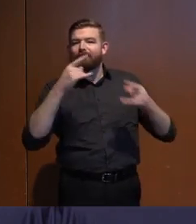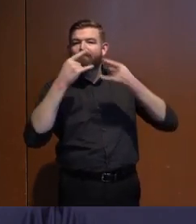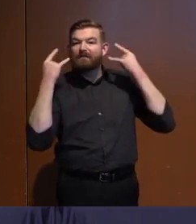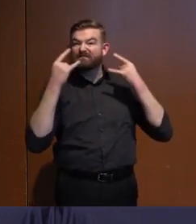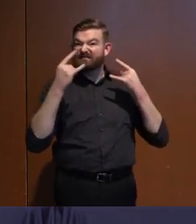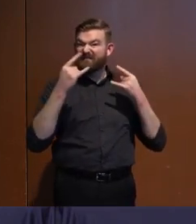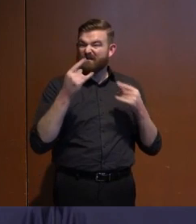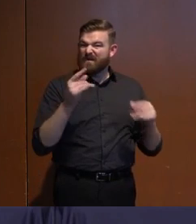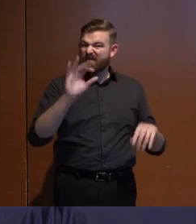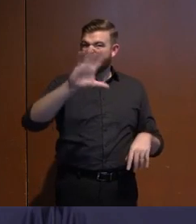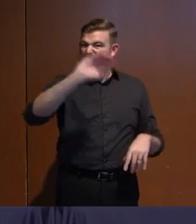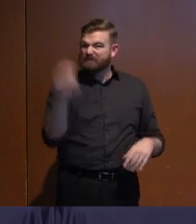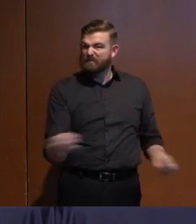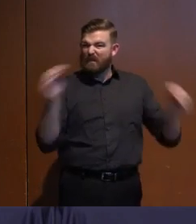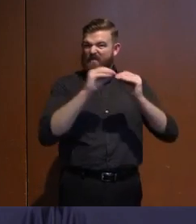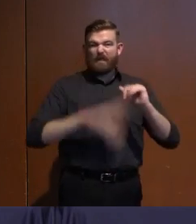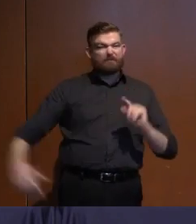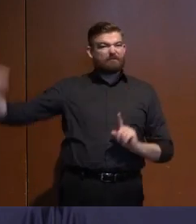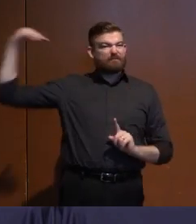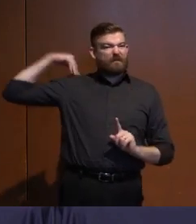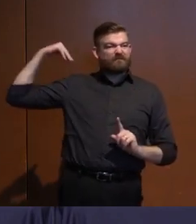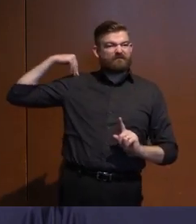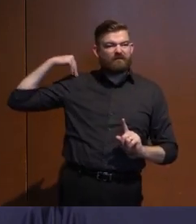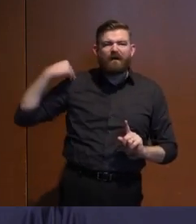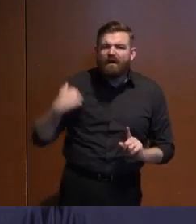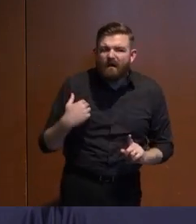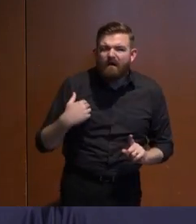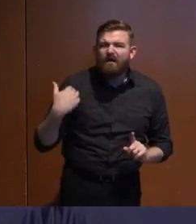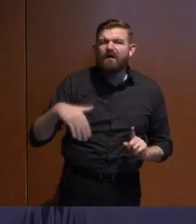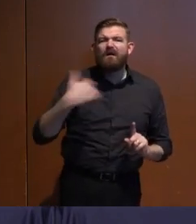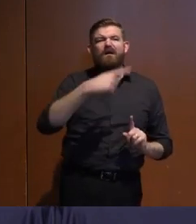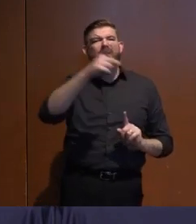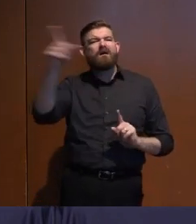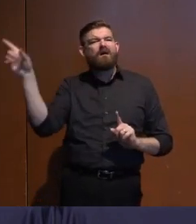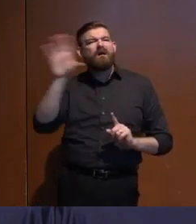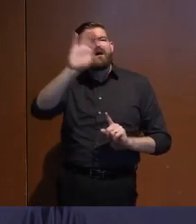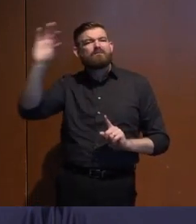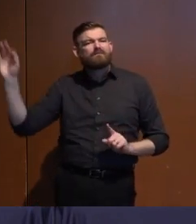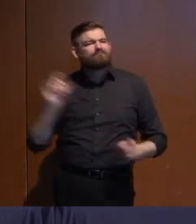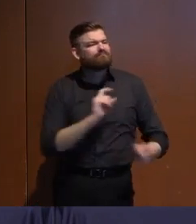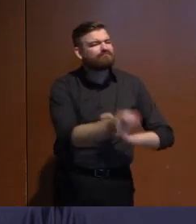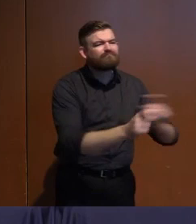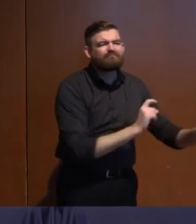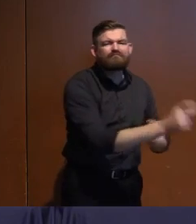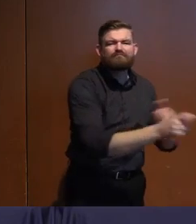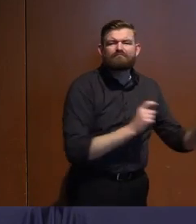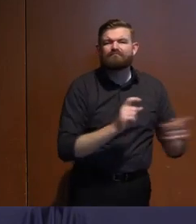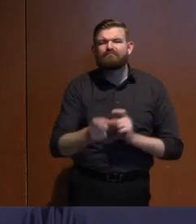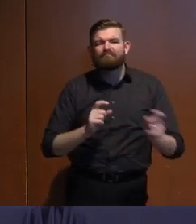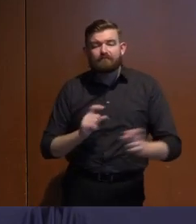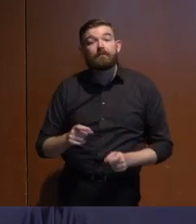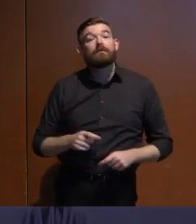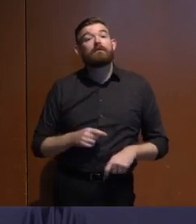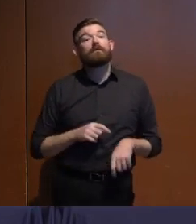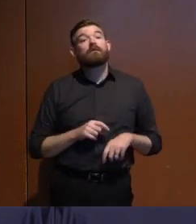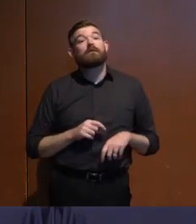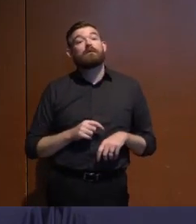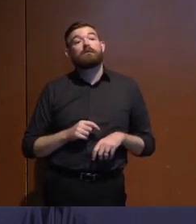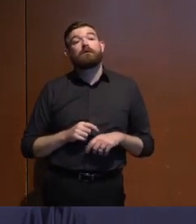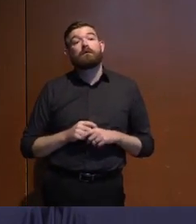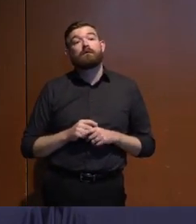example of many right now who are standing tall. So in addition to the donations, though, we also recognize the need for